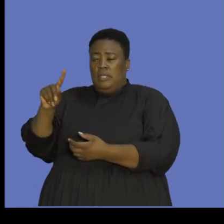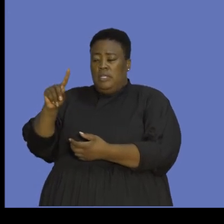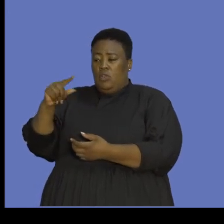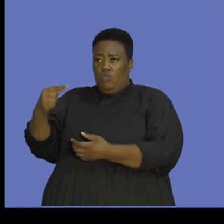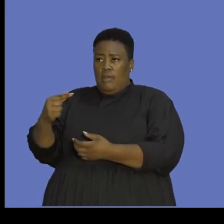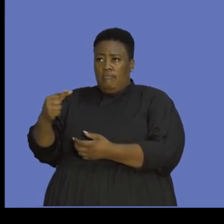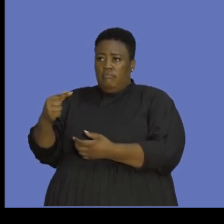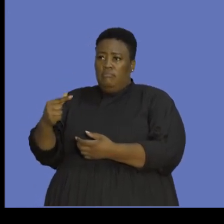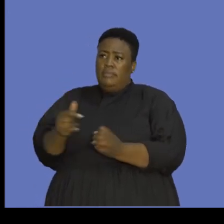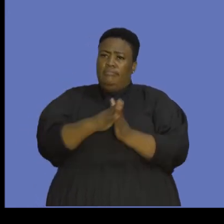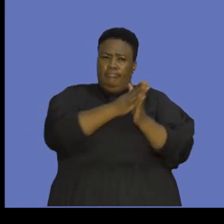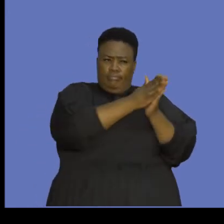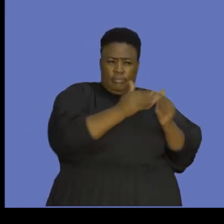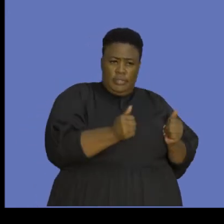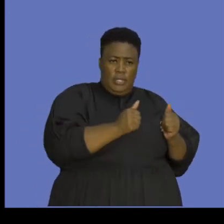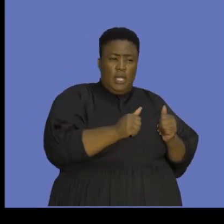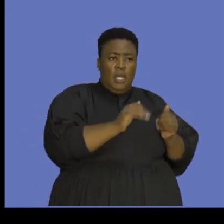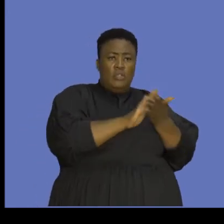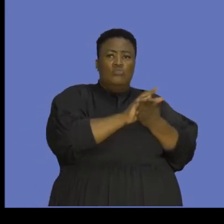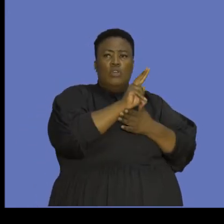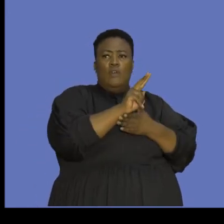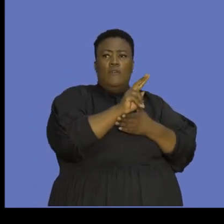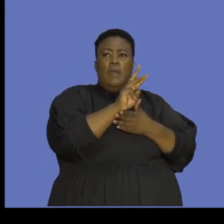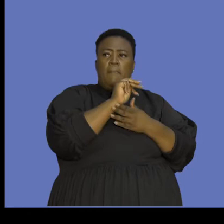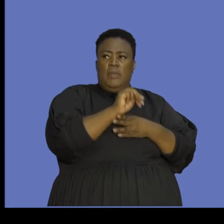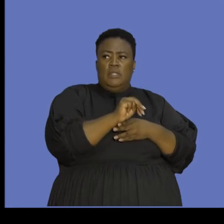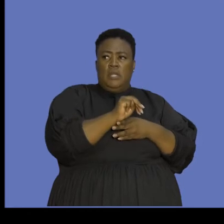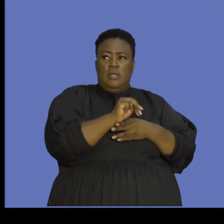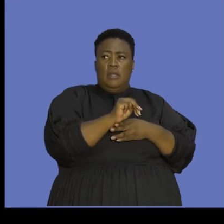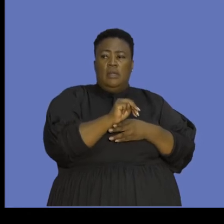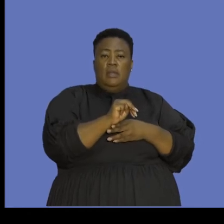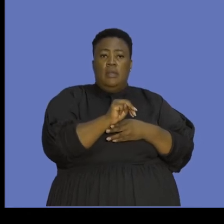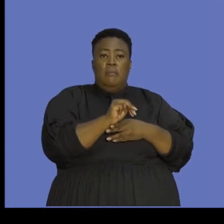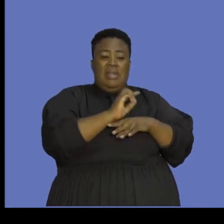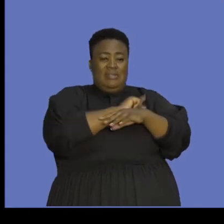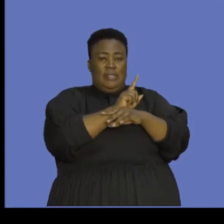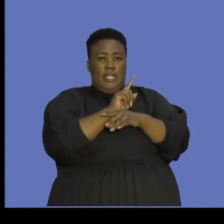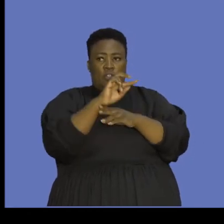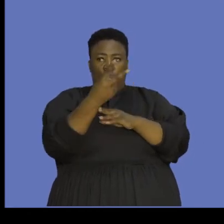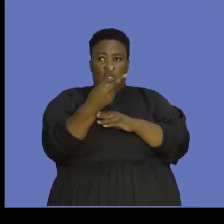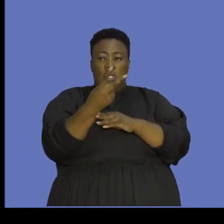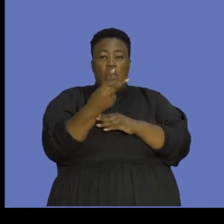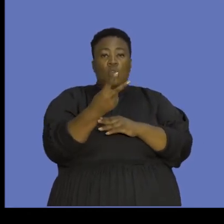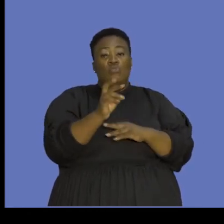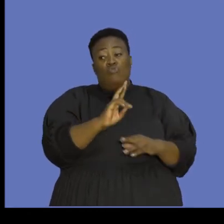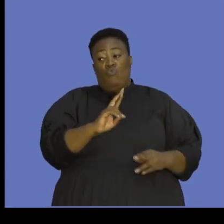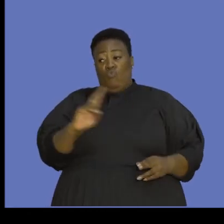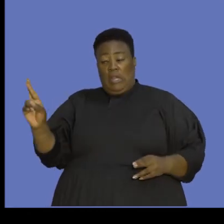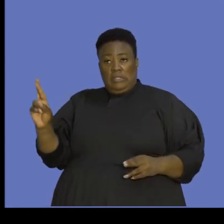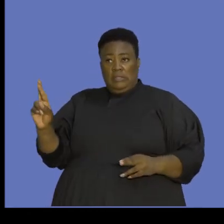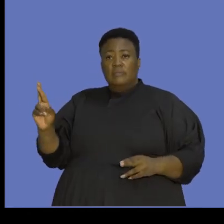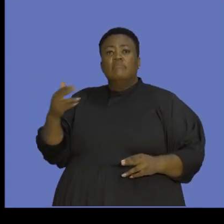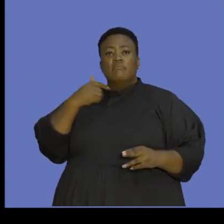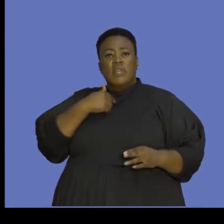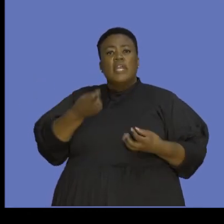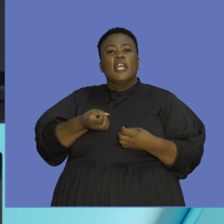accelerates at 12 meters per second squared to the right. I'm giving you a